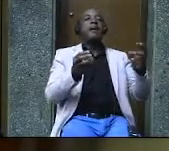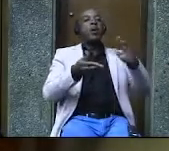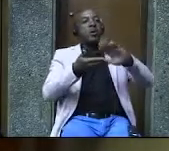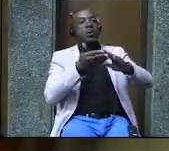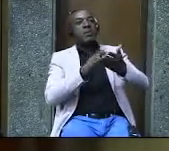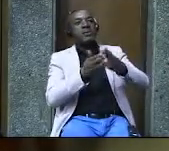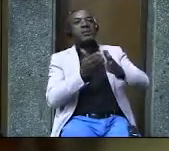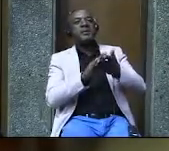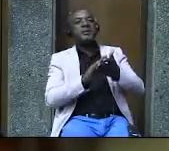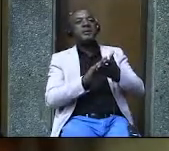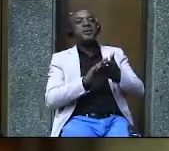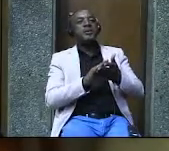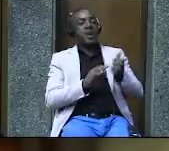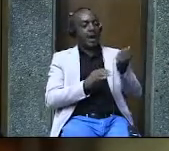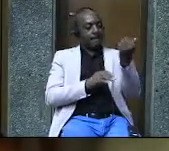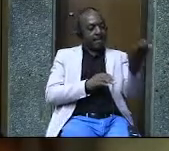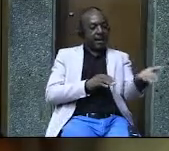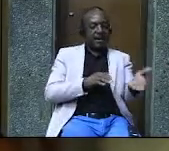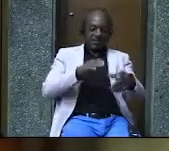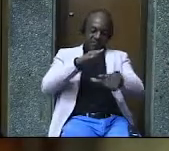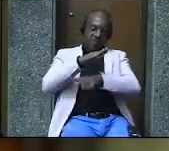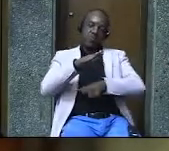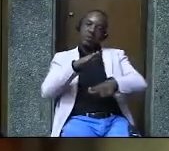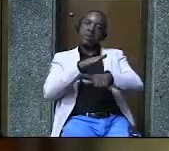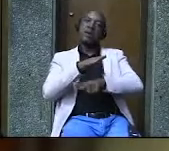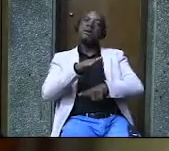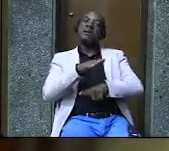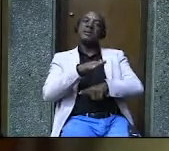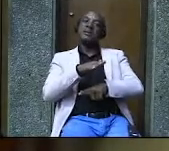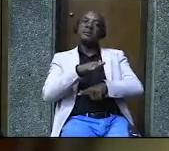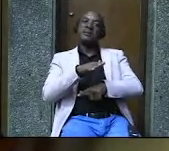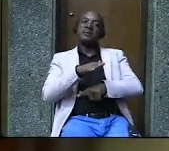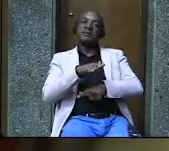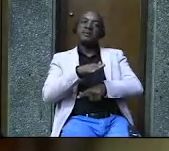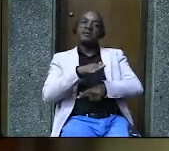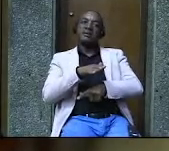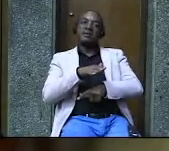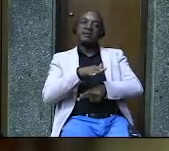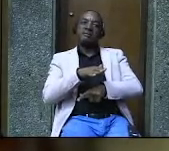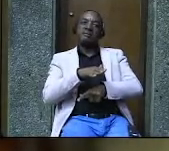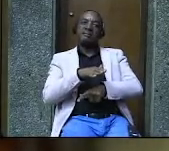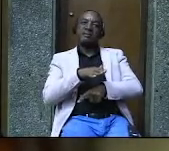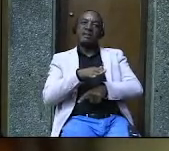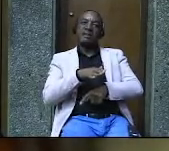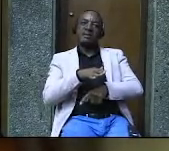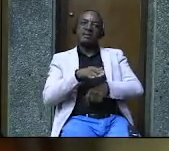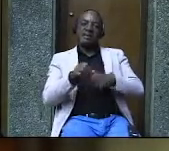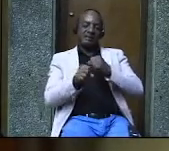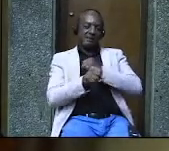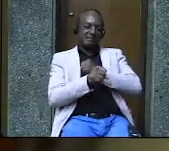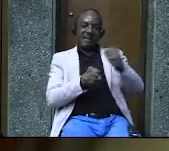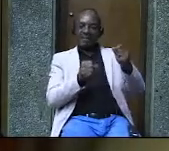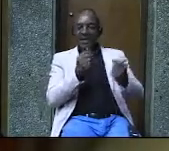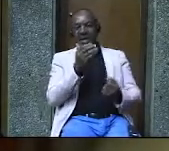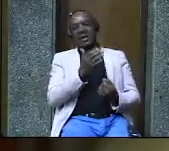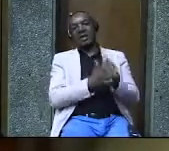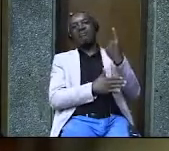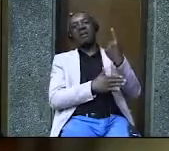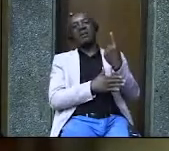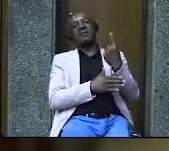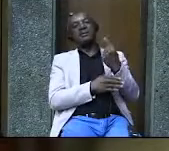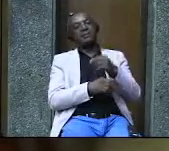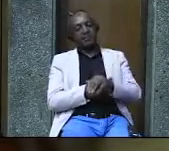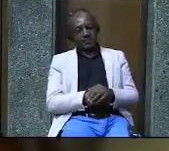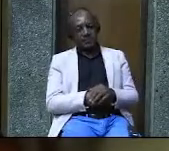make the freehold land to be restored back to its rightful owners. So in terms